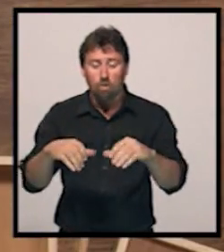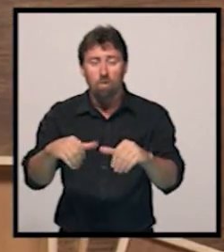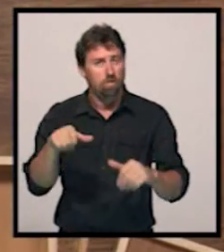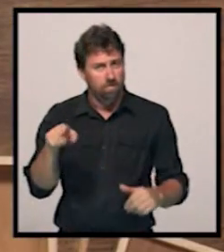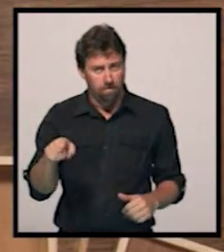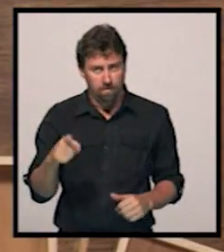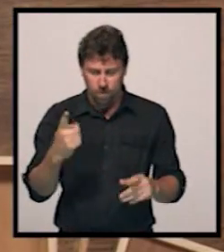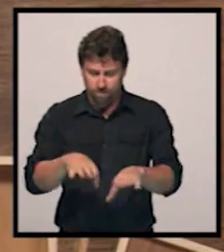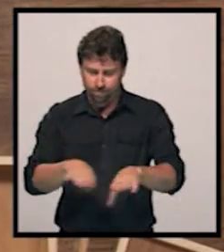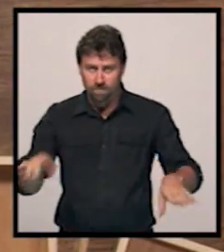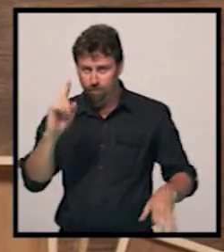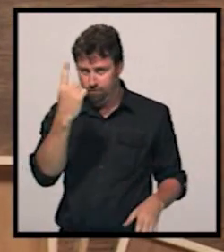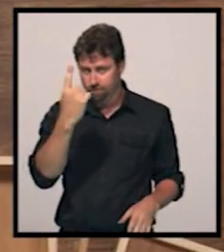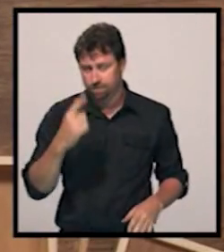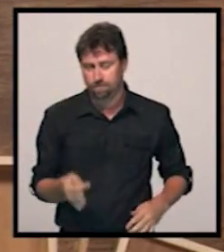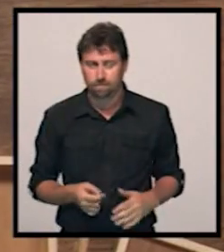Lay that out there.